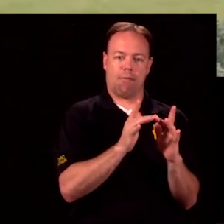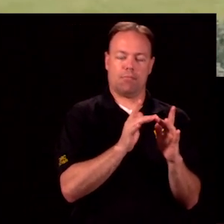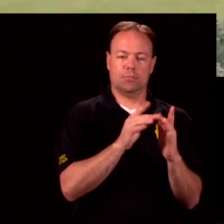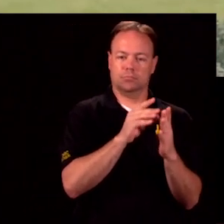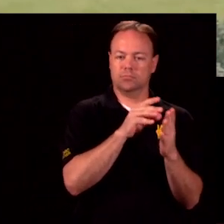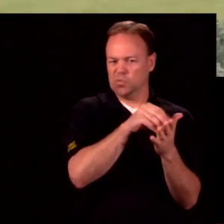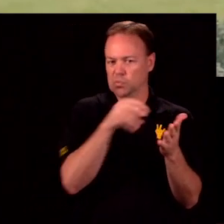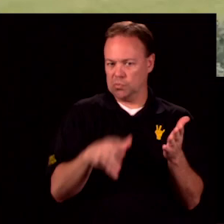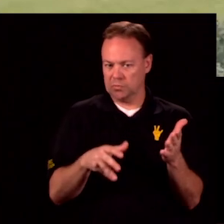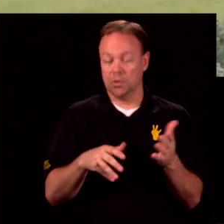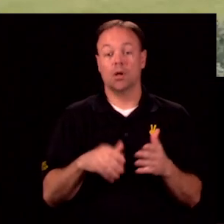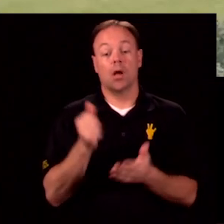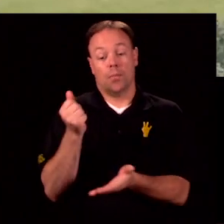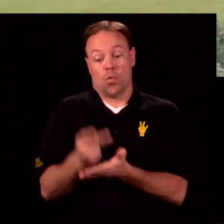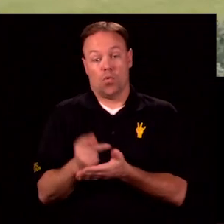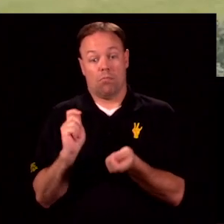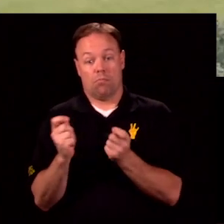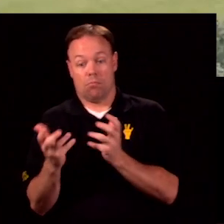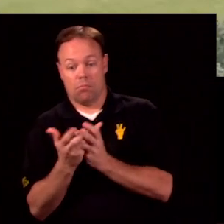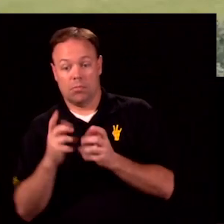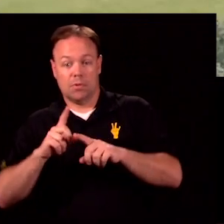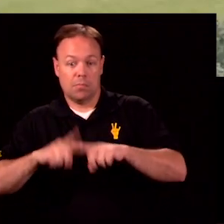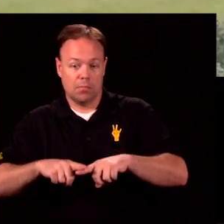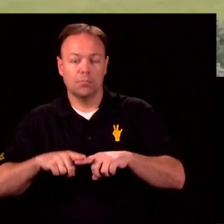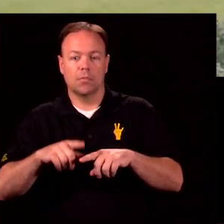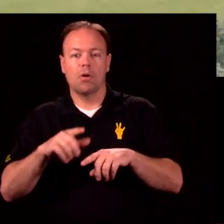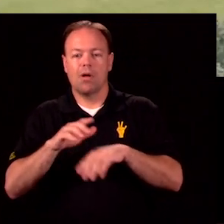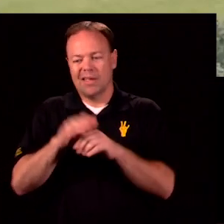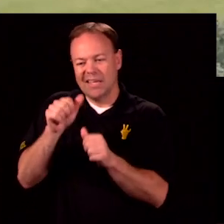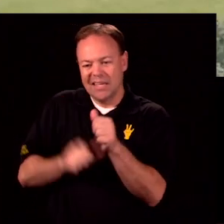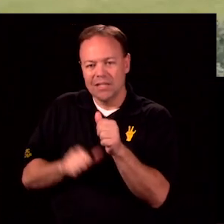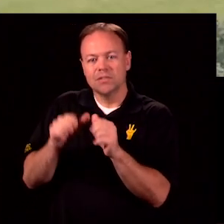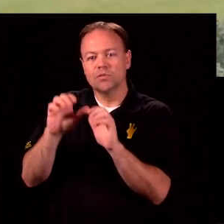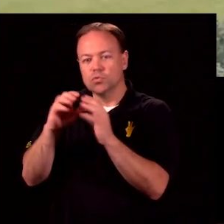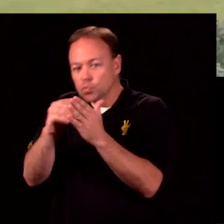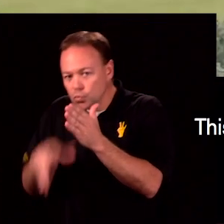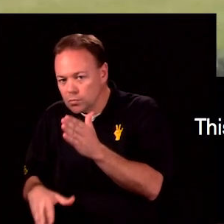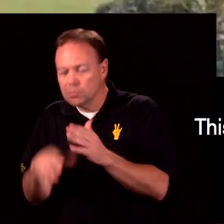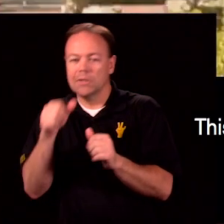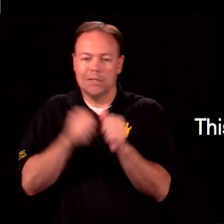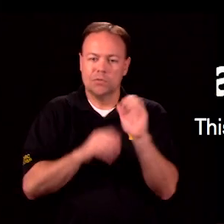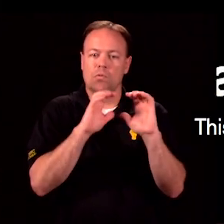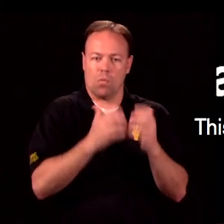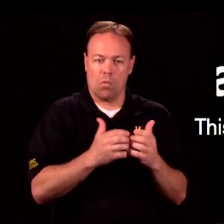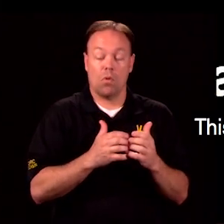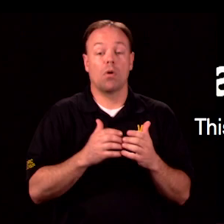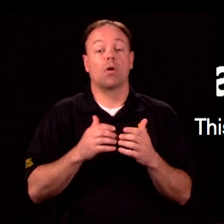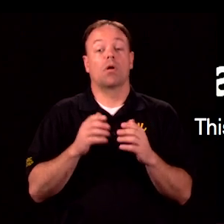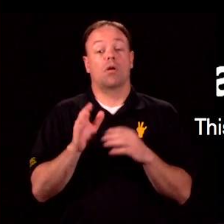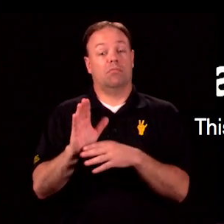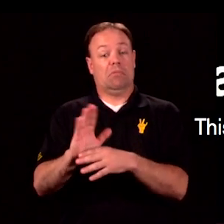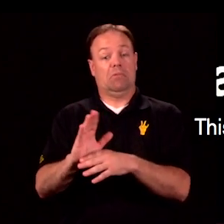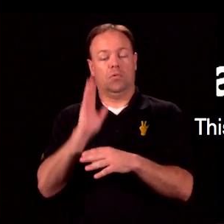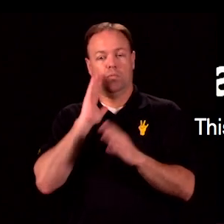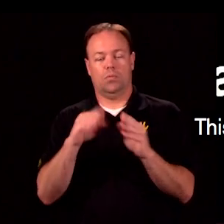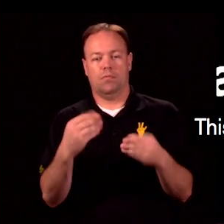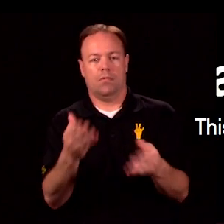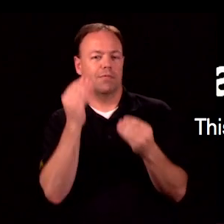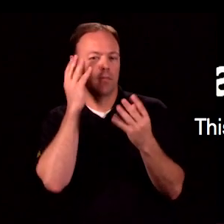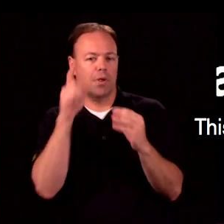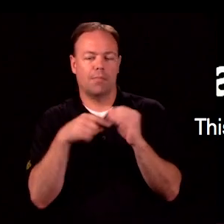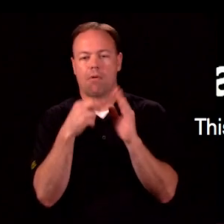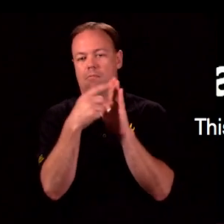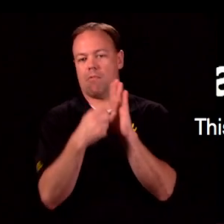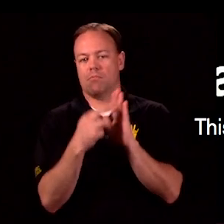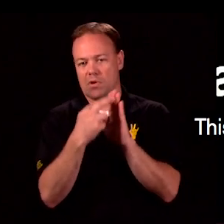Approved accommodations are determined on an individual student and course-by-course basis. This video will provide information regarding registering